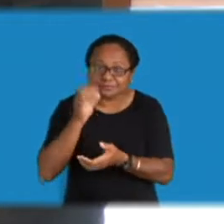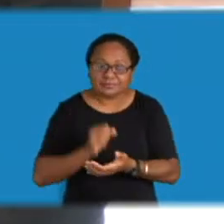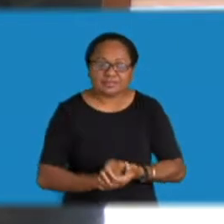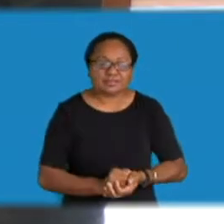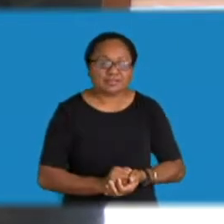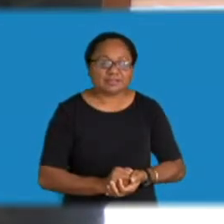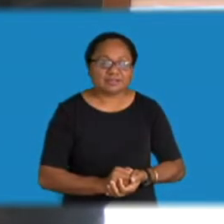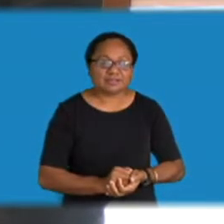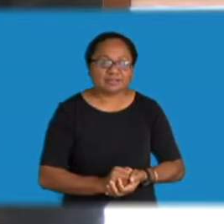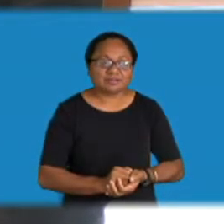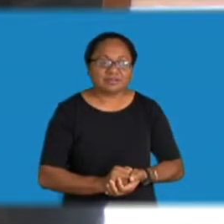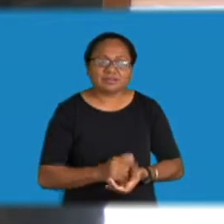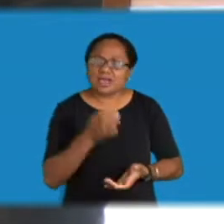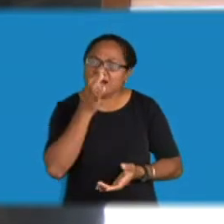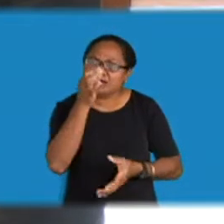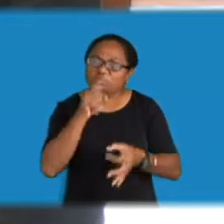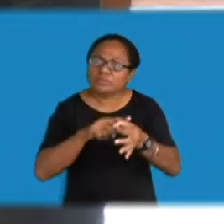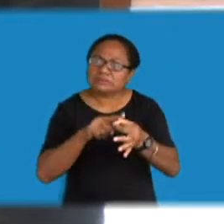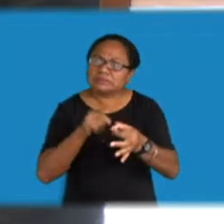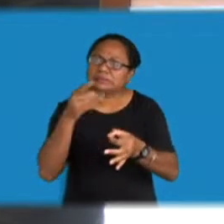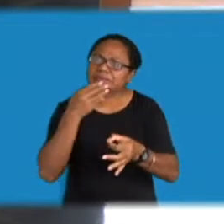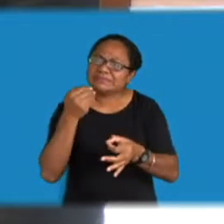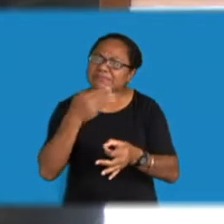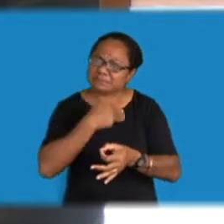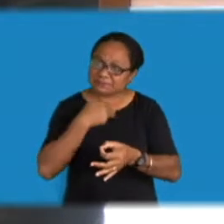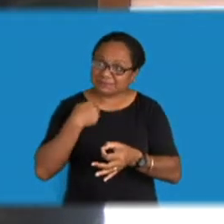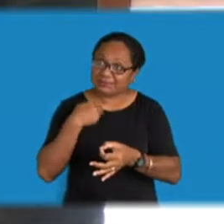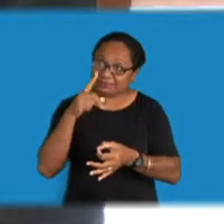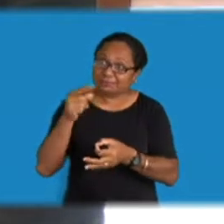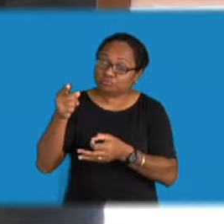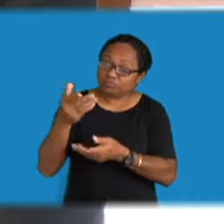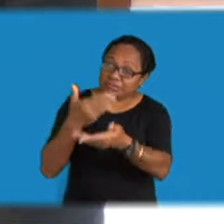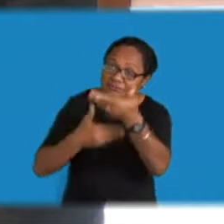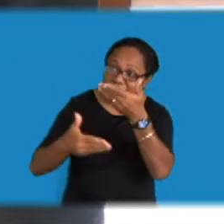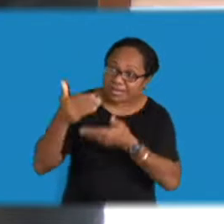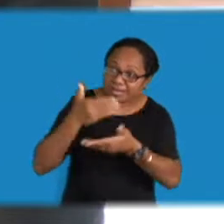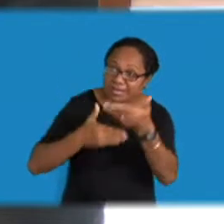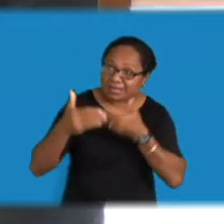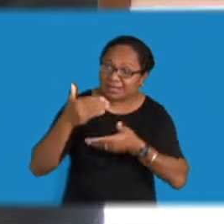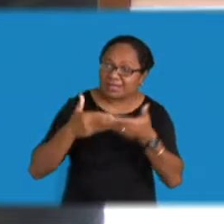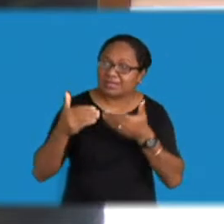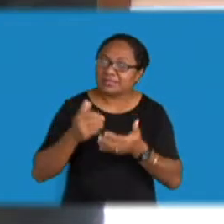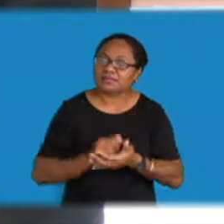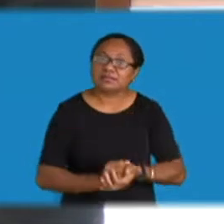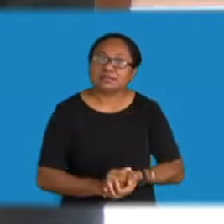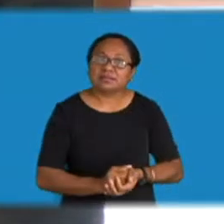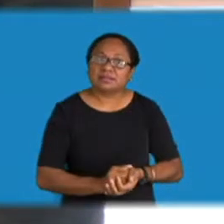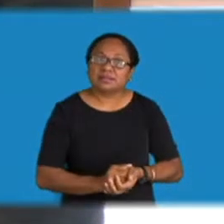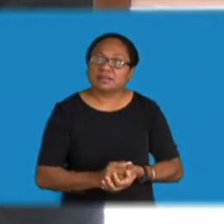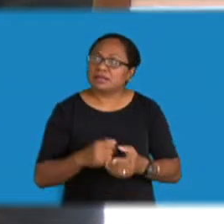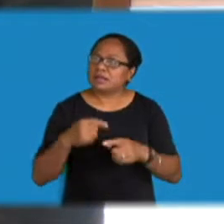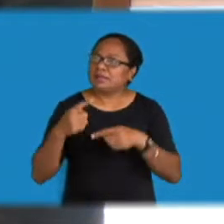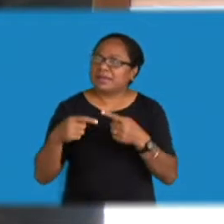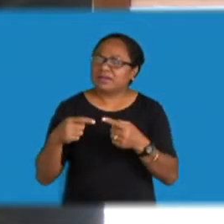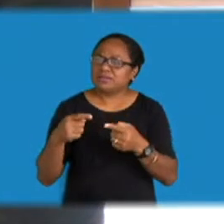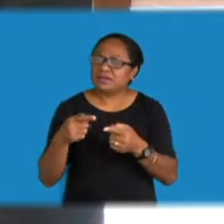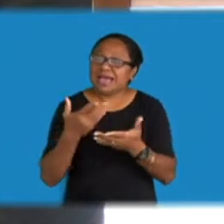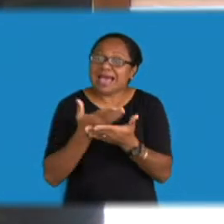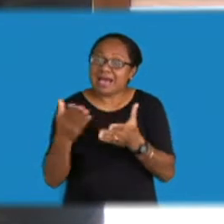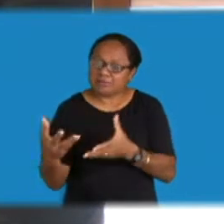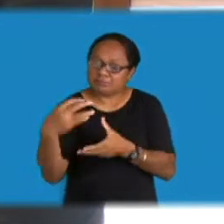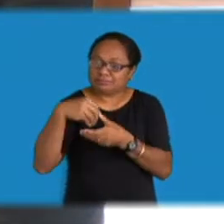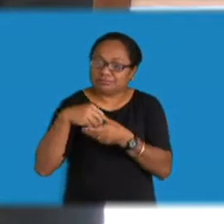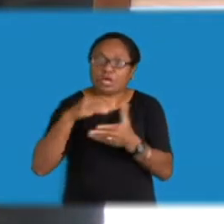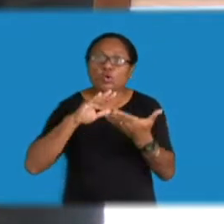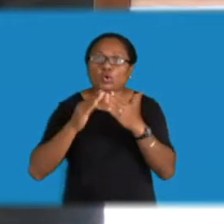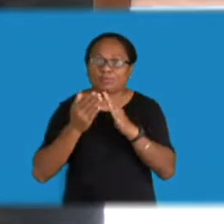if the Minister can enlighten this House, the involvement of community leaders